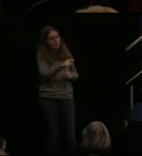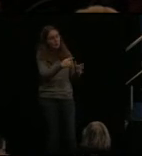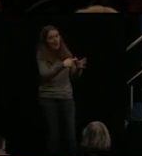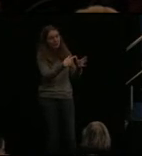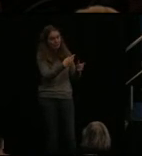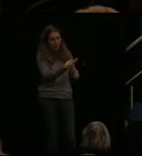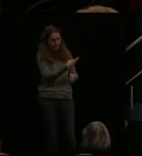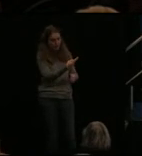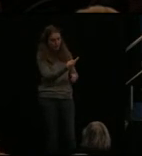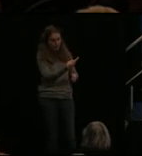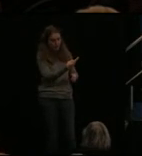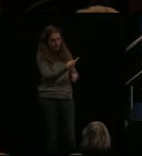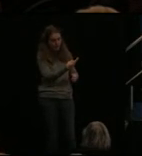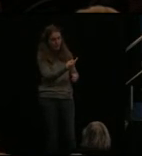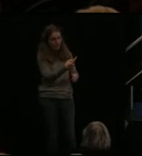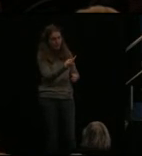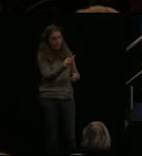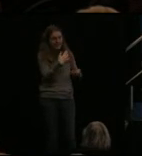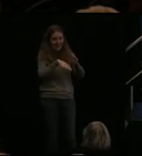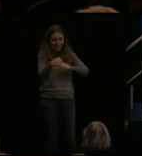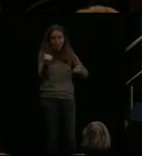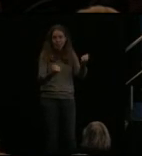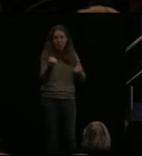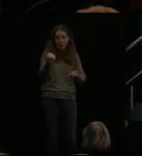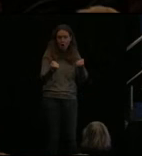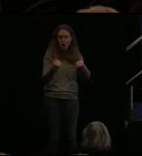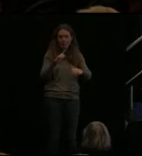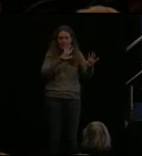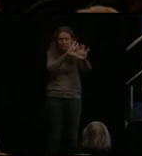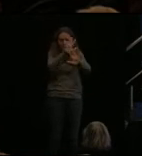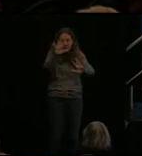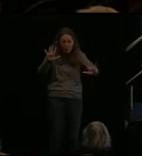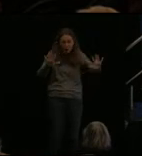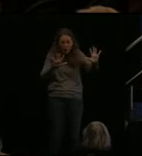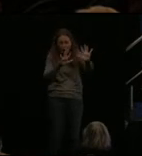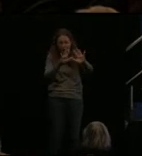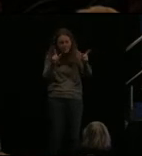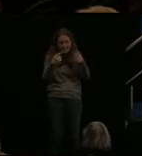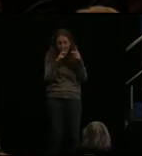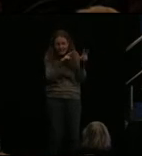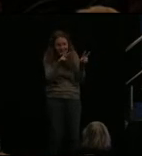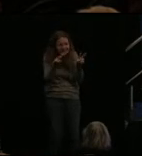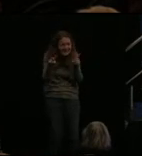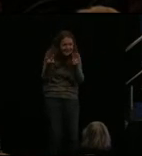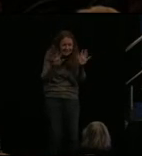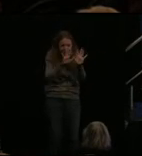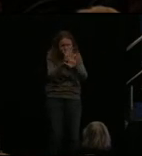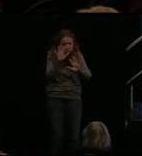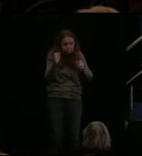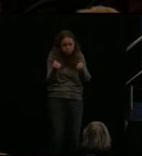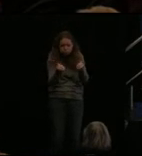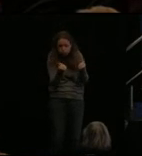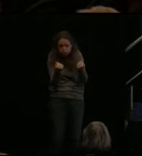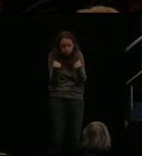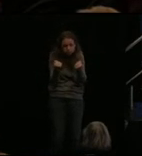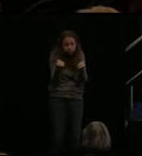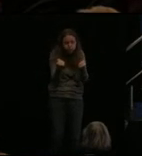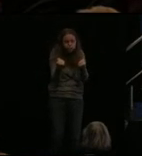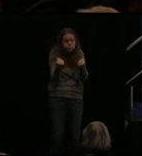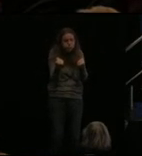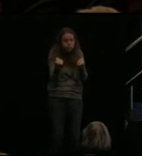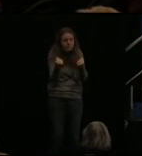Andrea were in the car driving, but it was foggy. You could not see where you were going, but